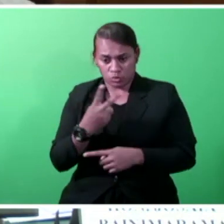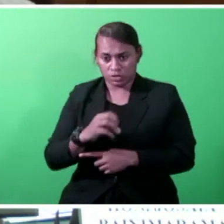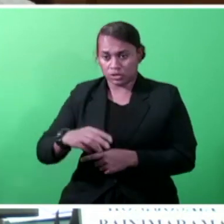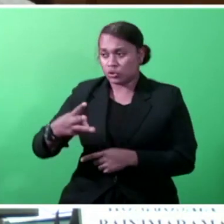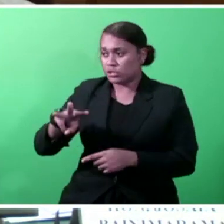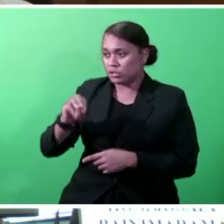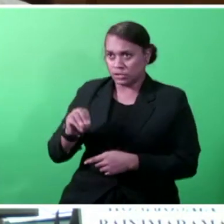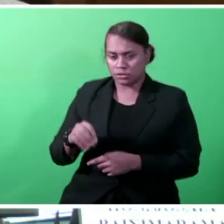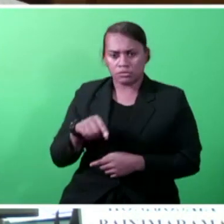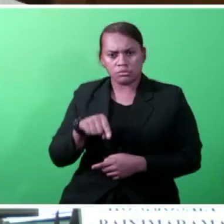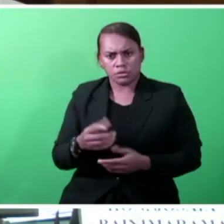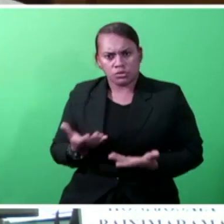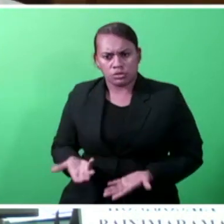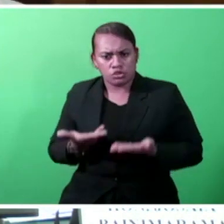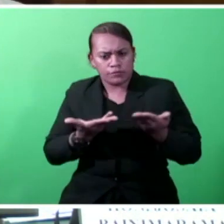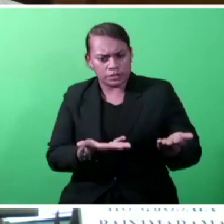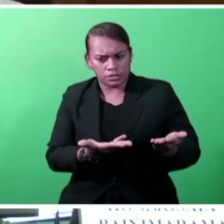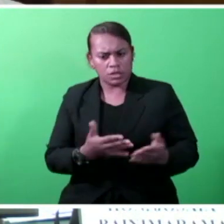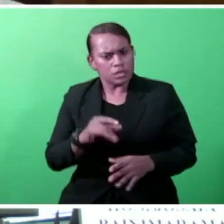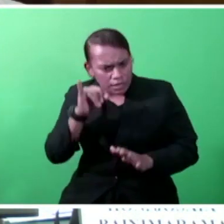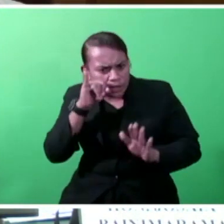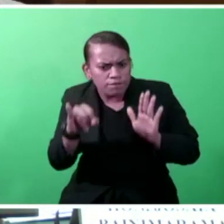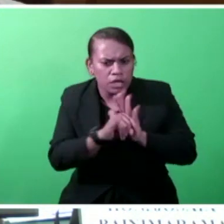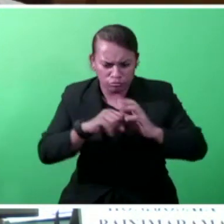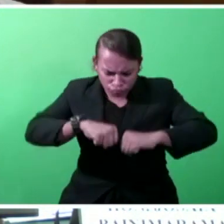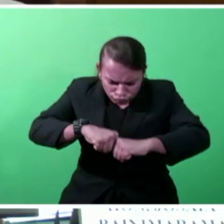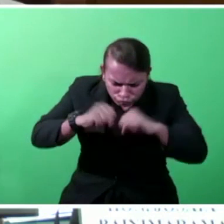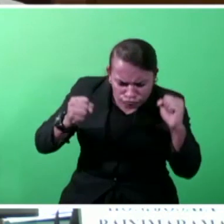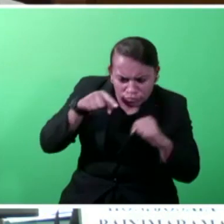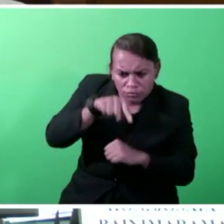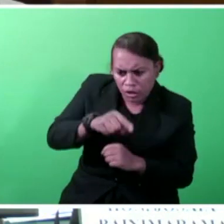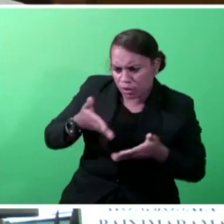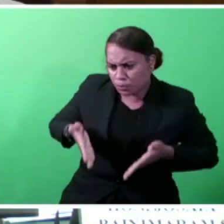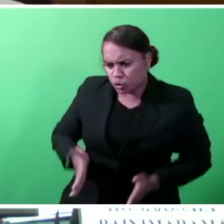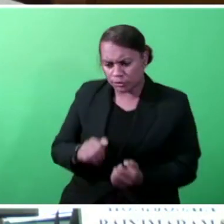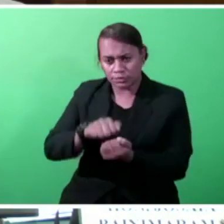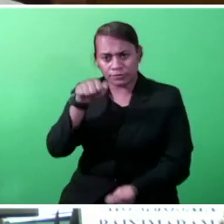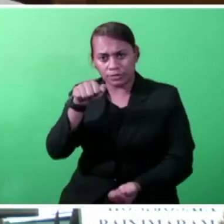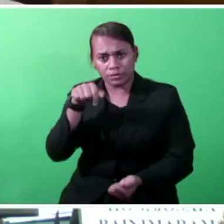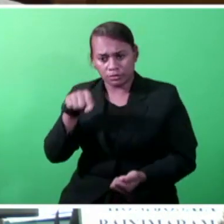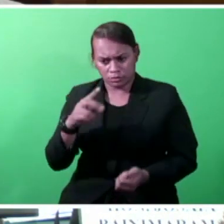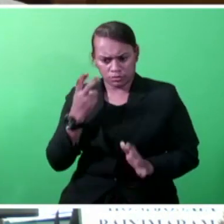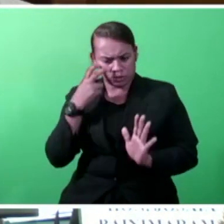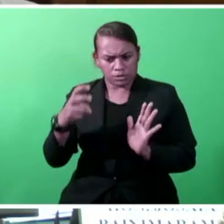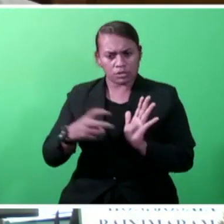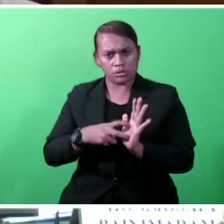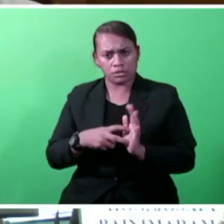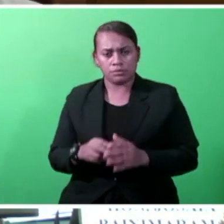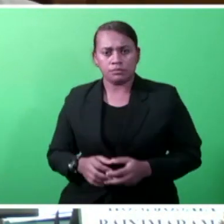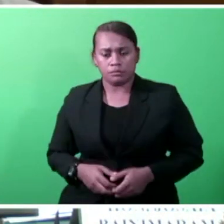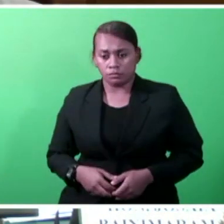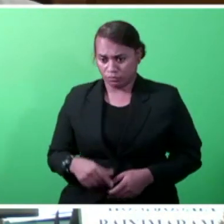legal identity for all, including through birth registration, Mr. Speaker, sir. Mr. Speaker, sir, it also calls